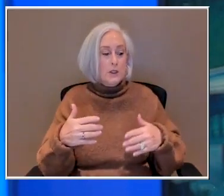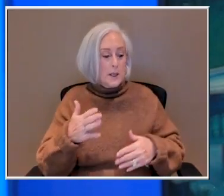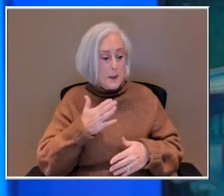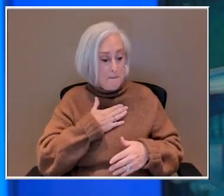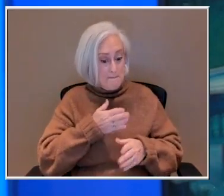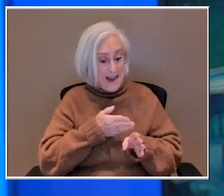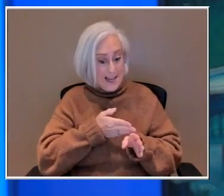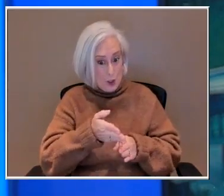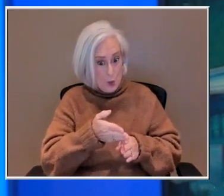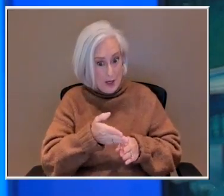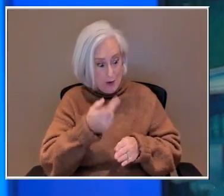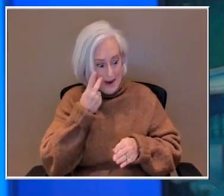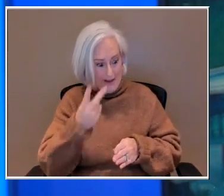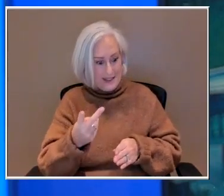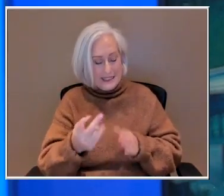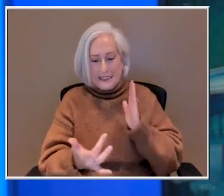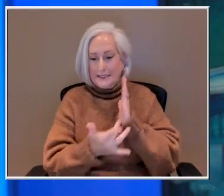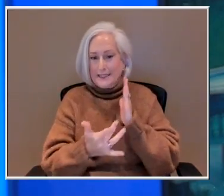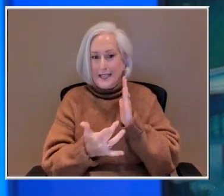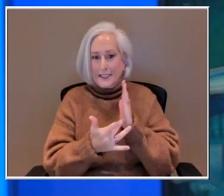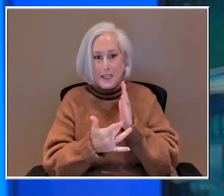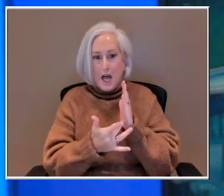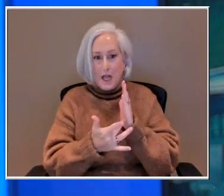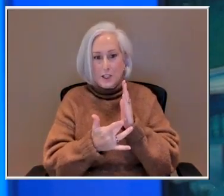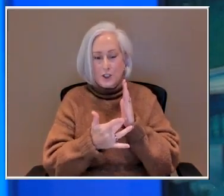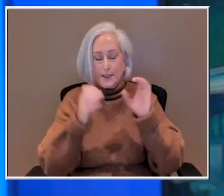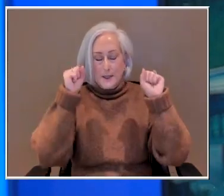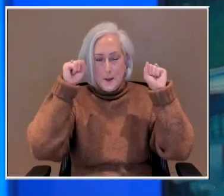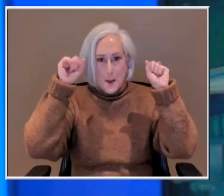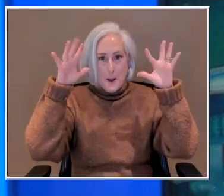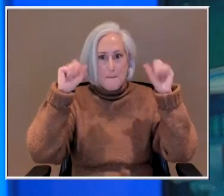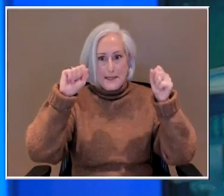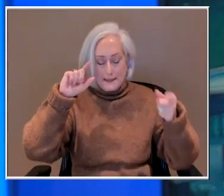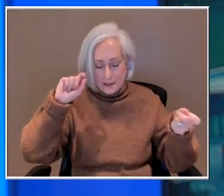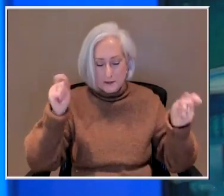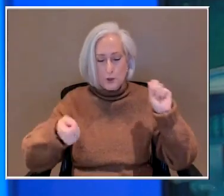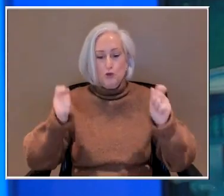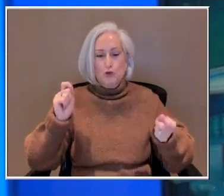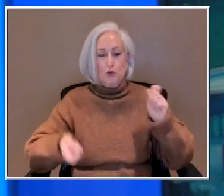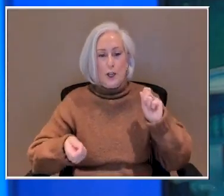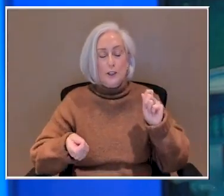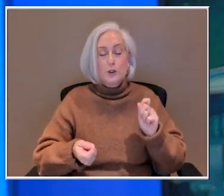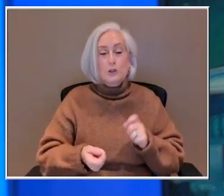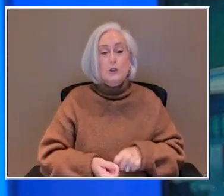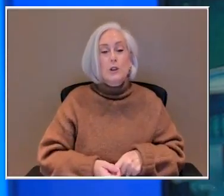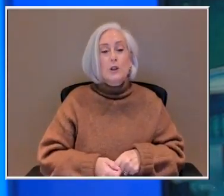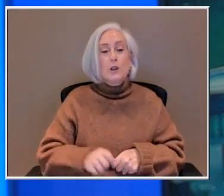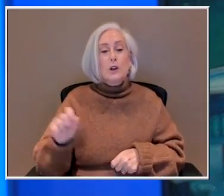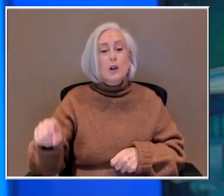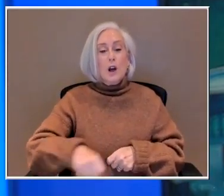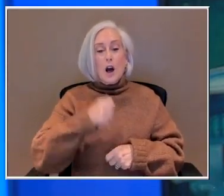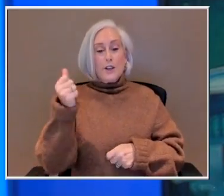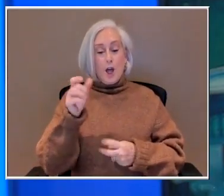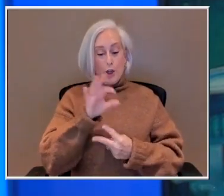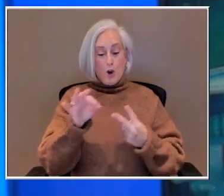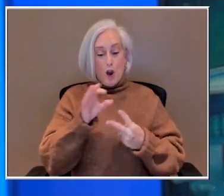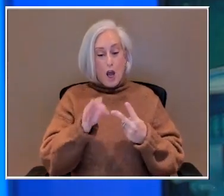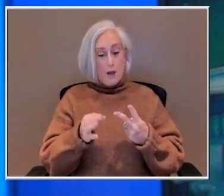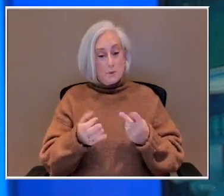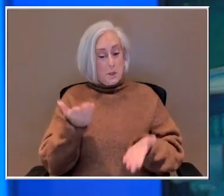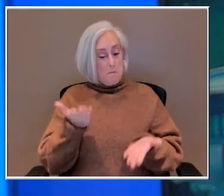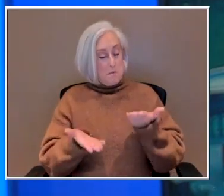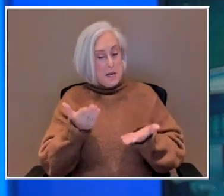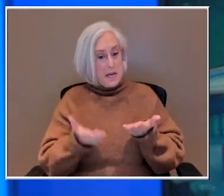seen technological marvels at what we can do. So another option could have been, for example,